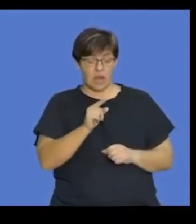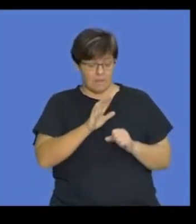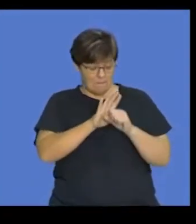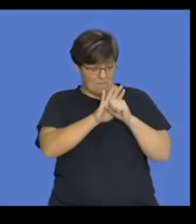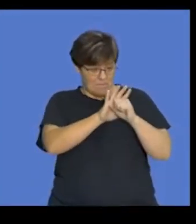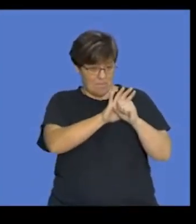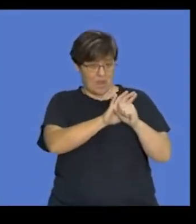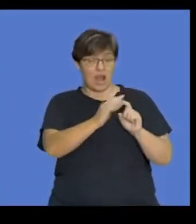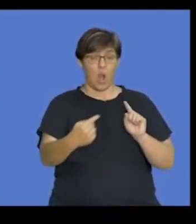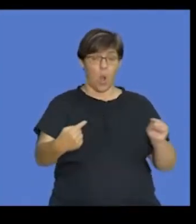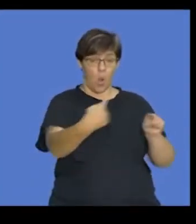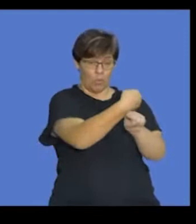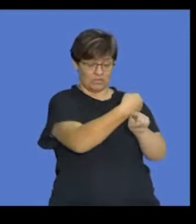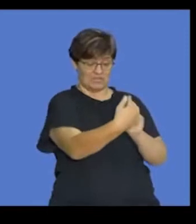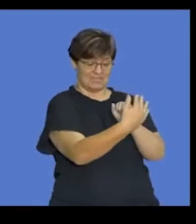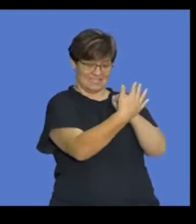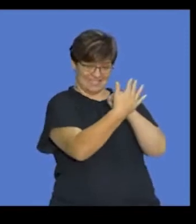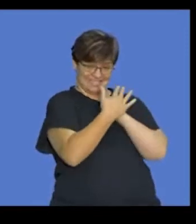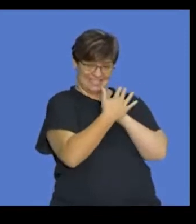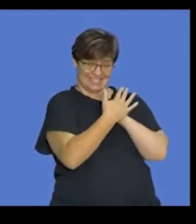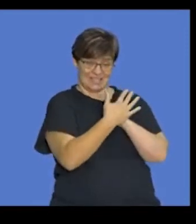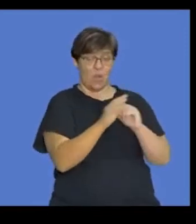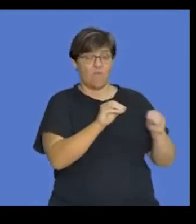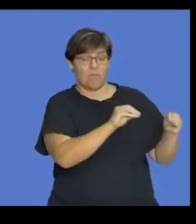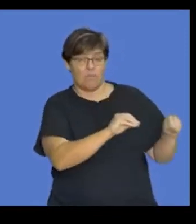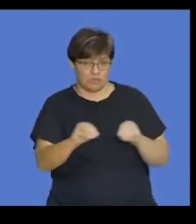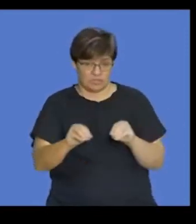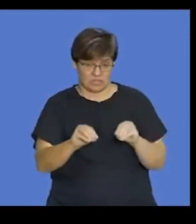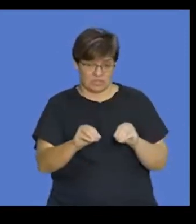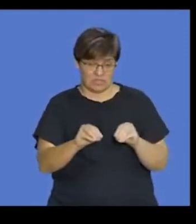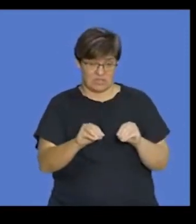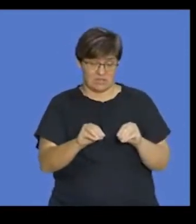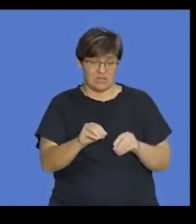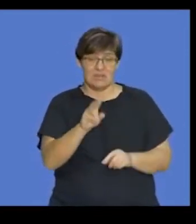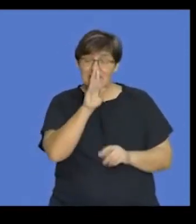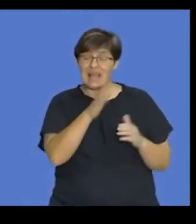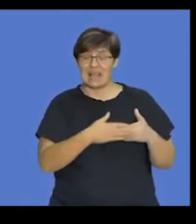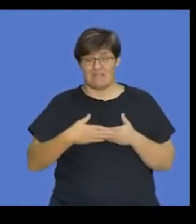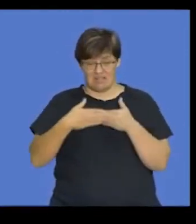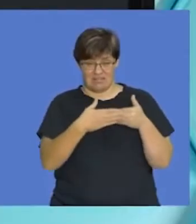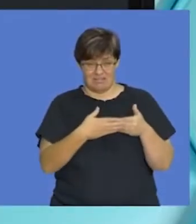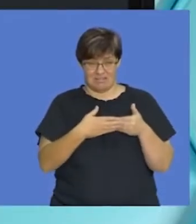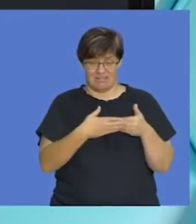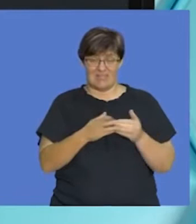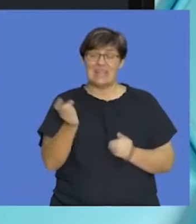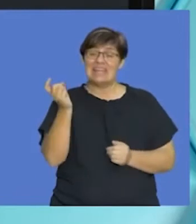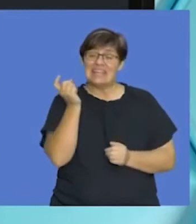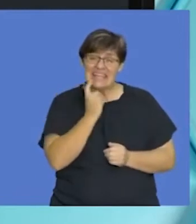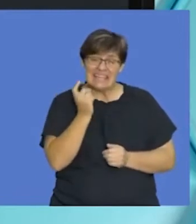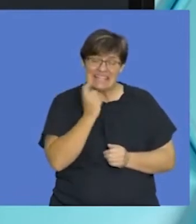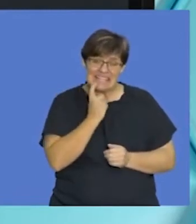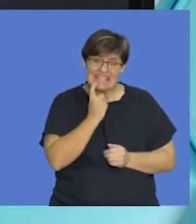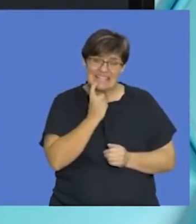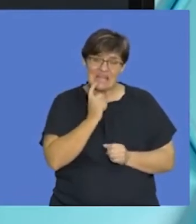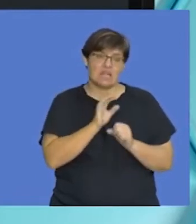that opposes the tendency of motion. Please be careful here. It's very